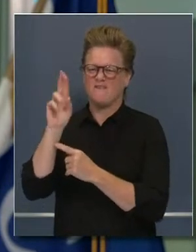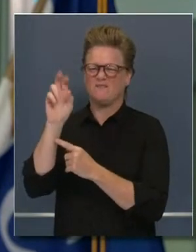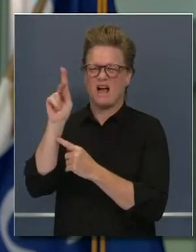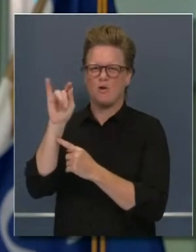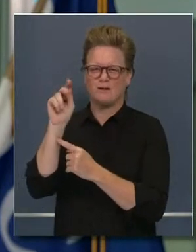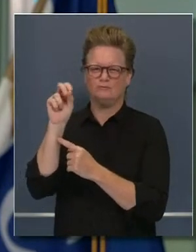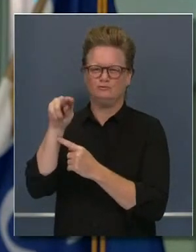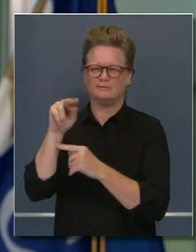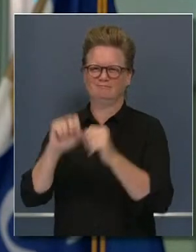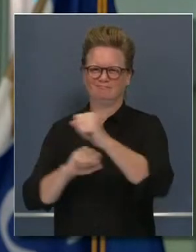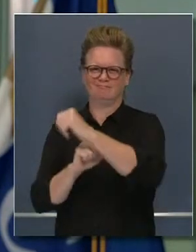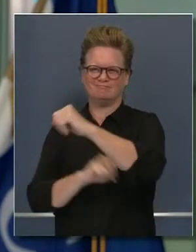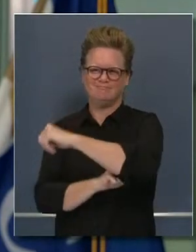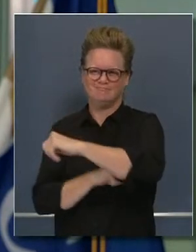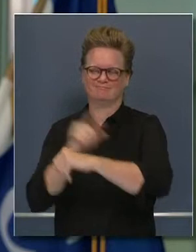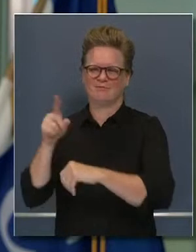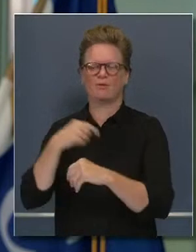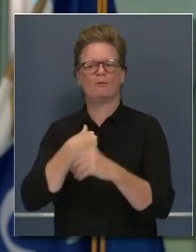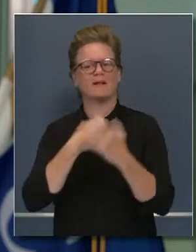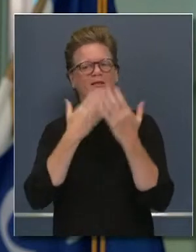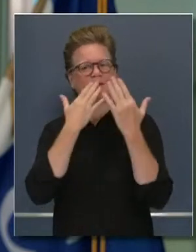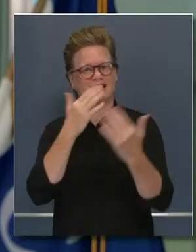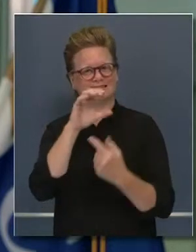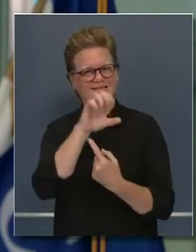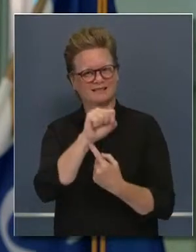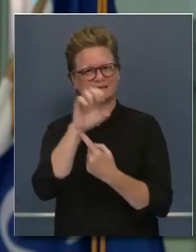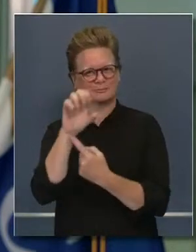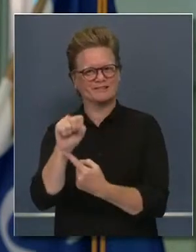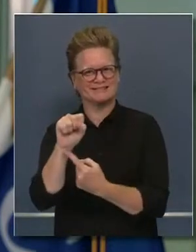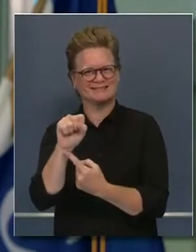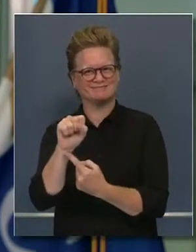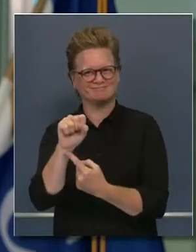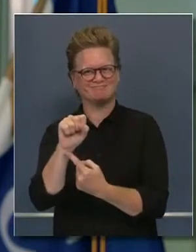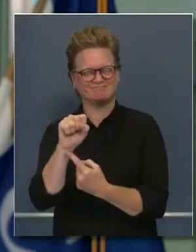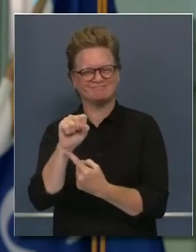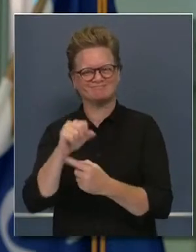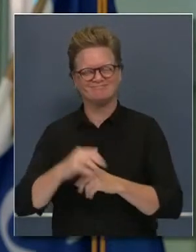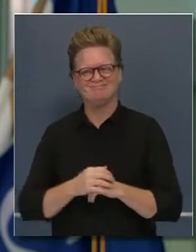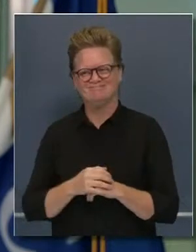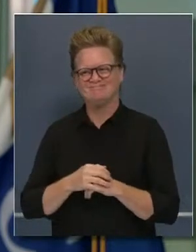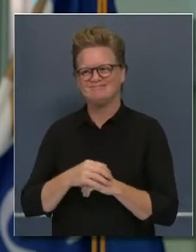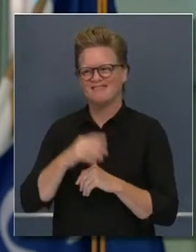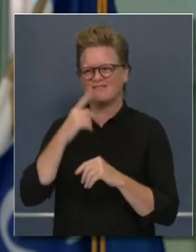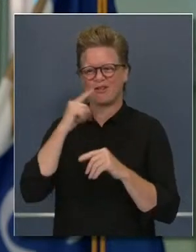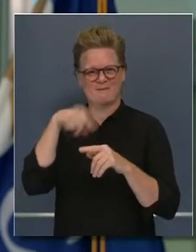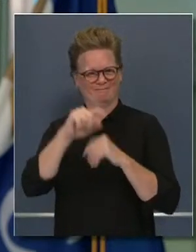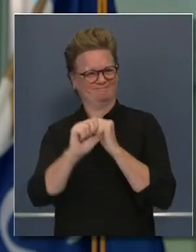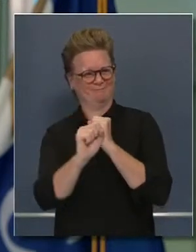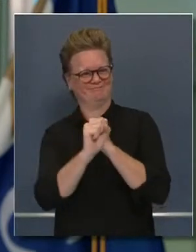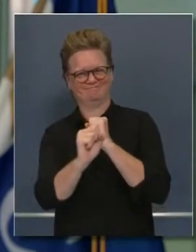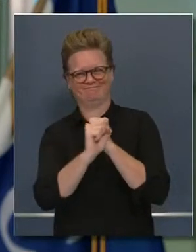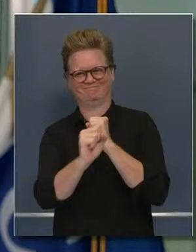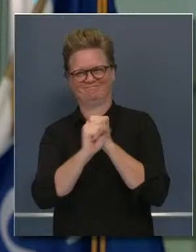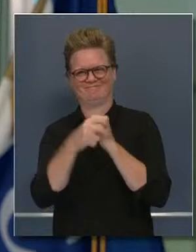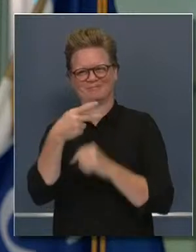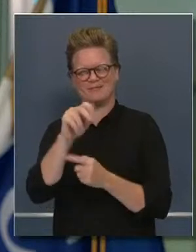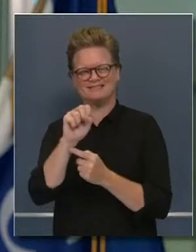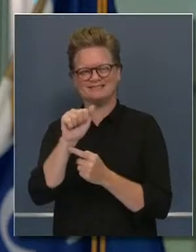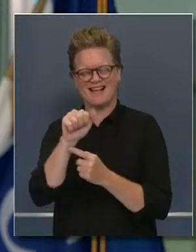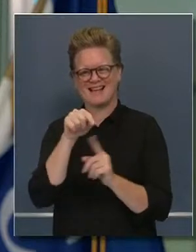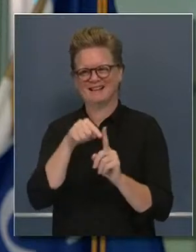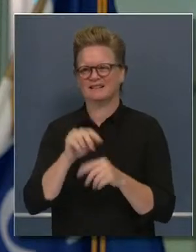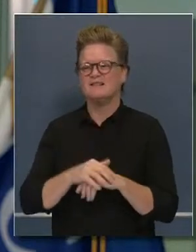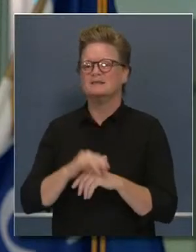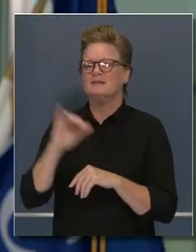to our team, California for All. By the way, as always, this PSA, the other ones that we presented you last week, the culturally